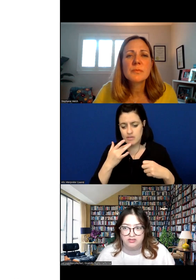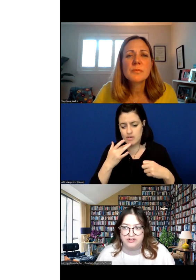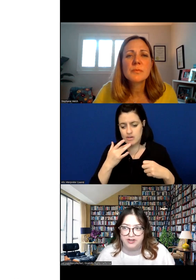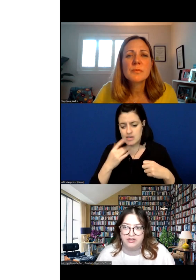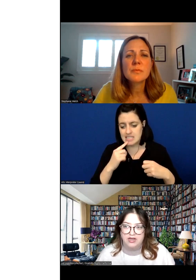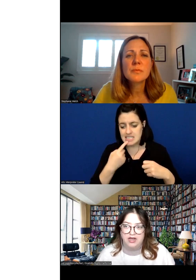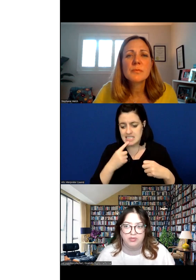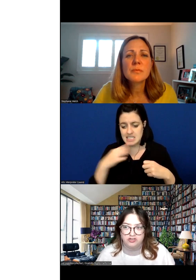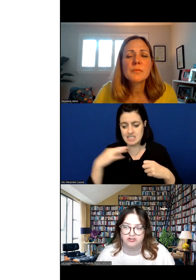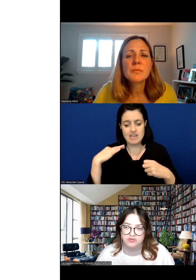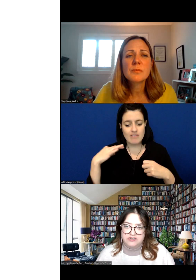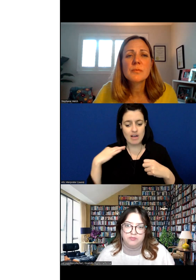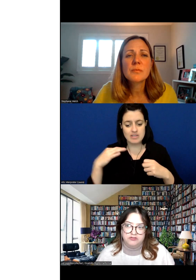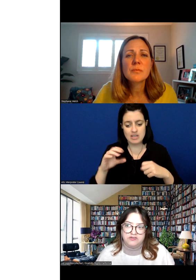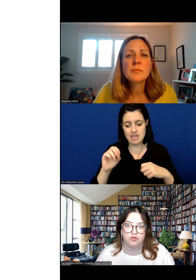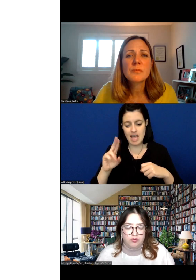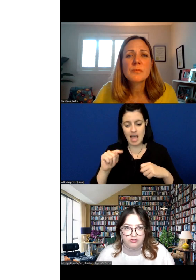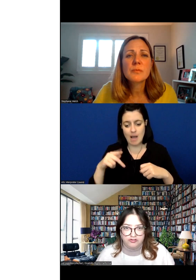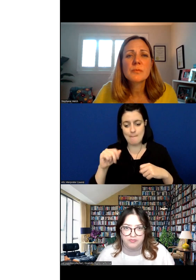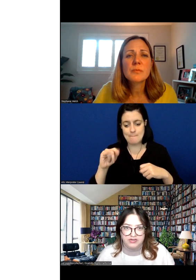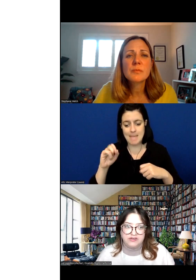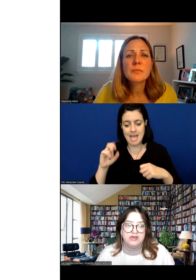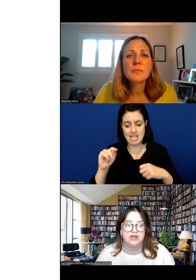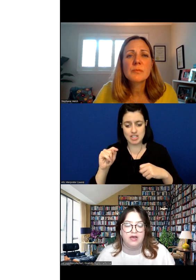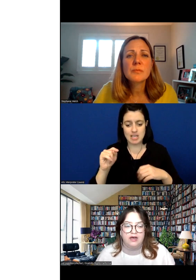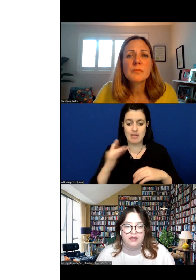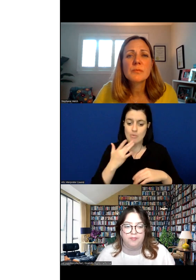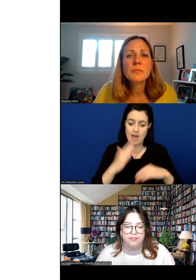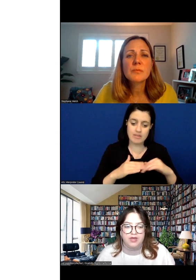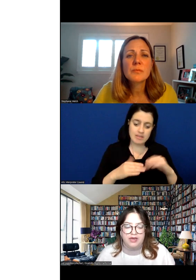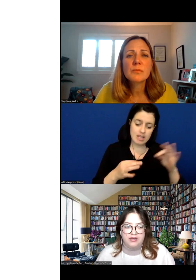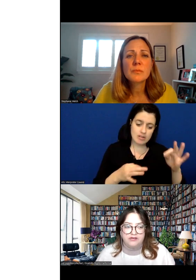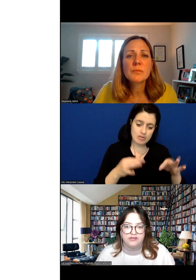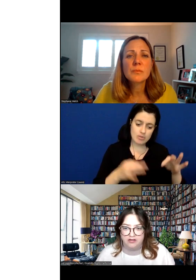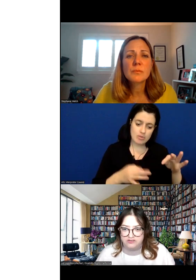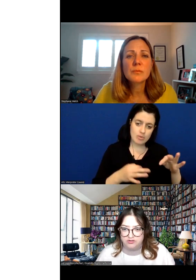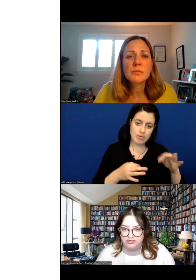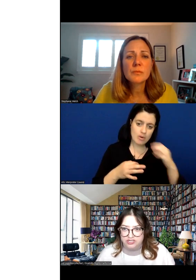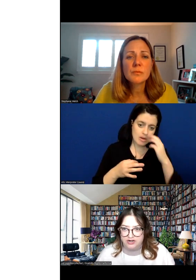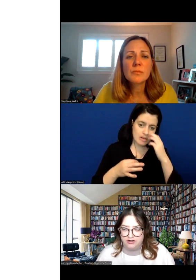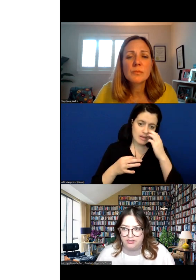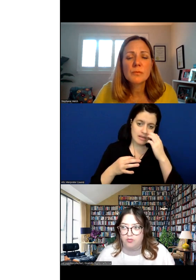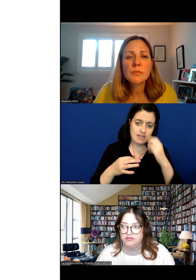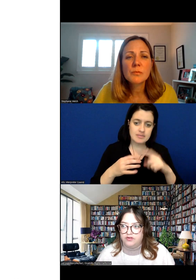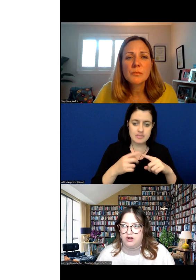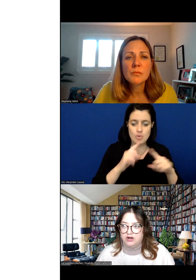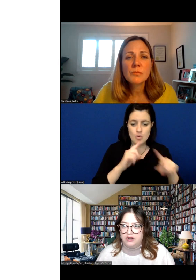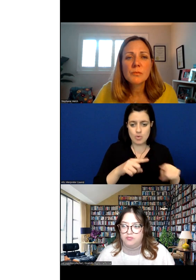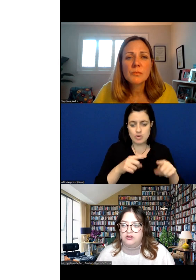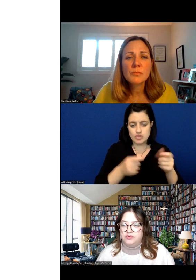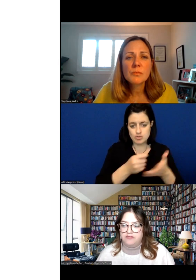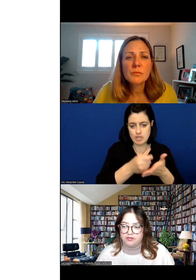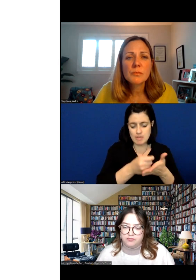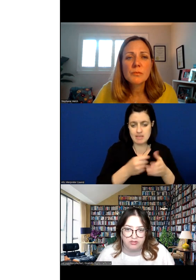intensive voluntary outpatient treatment as opposed to court-ordered treatment. And I also wanted to share that one of